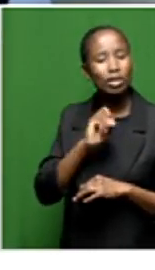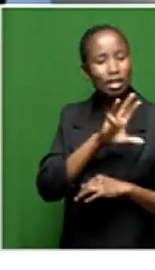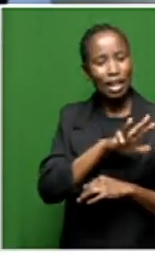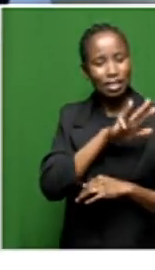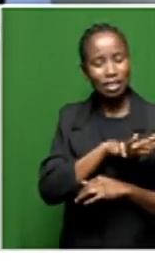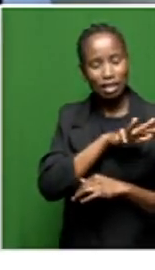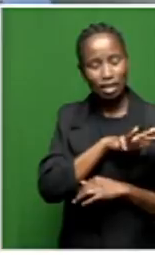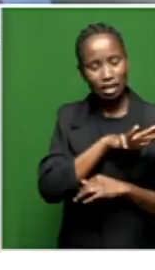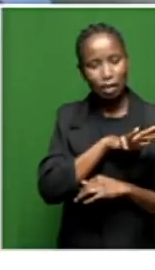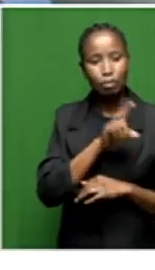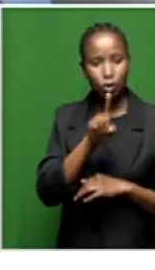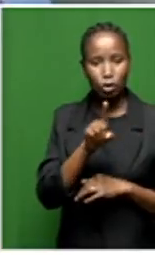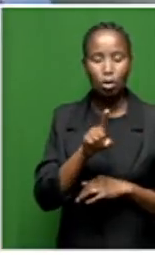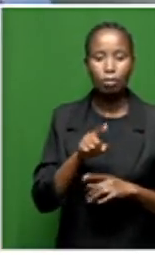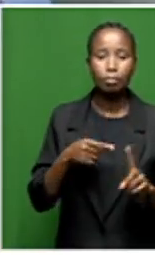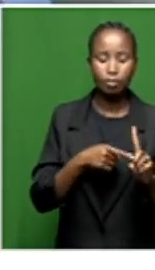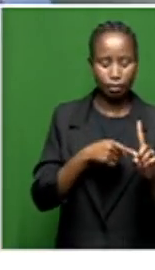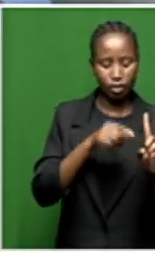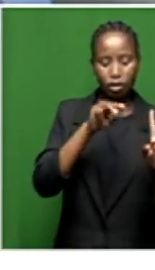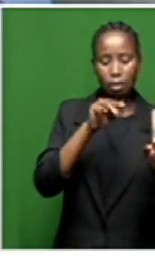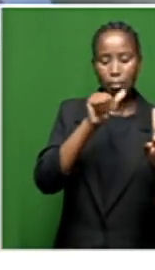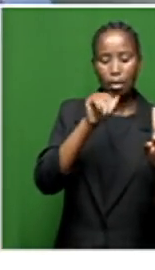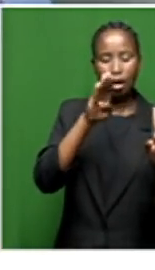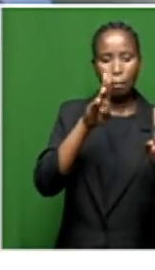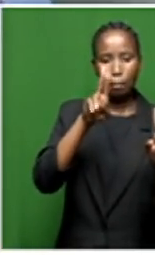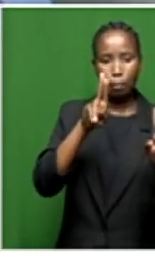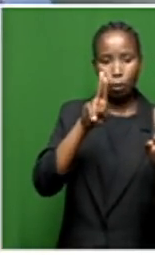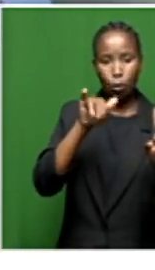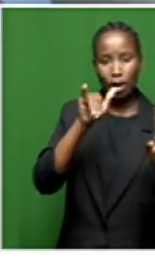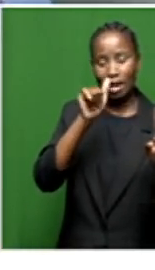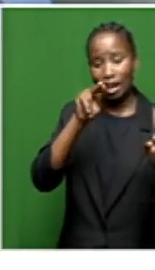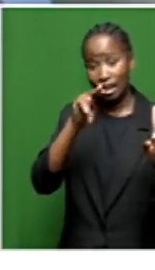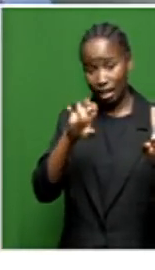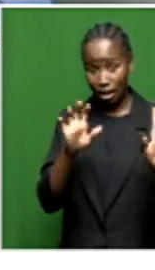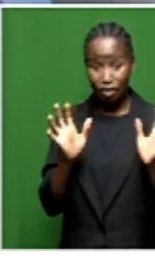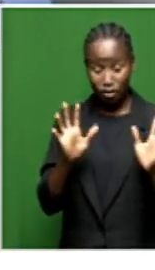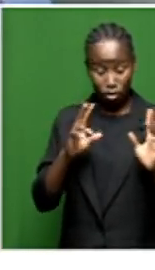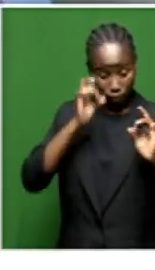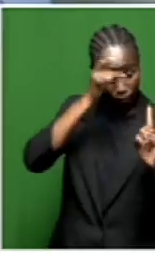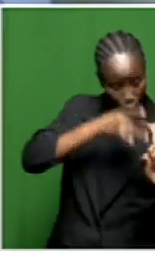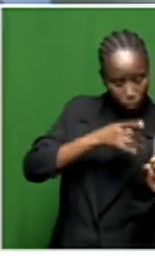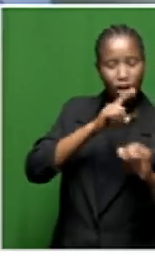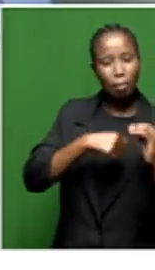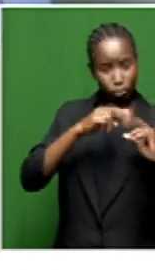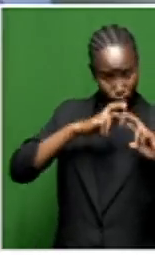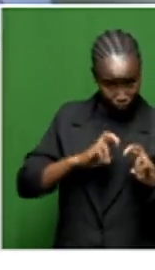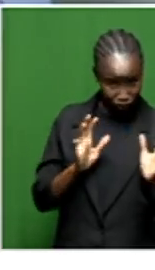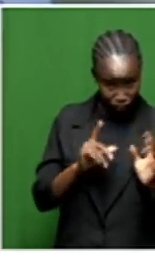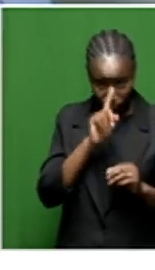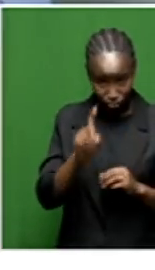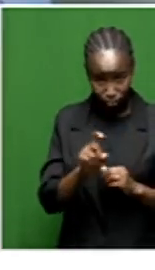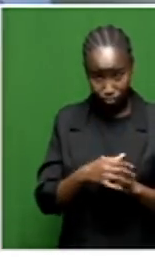Mr. Mabuyane, was he informed of that investigation and the findings at the time?